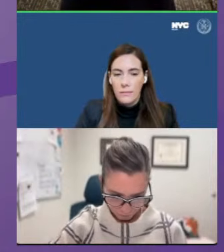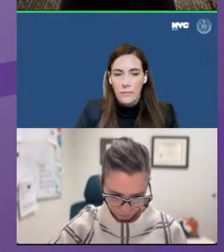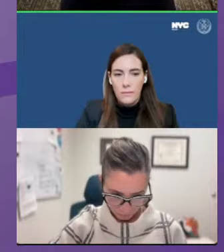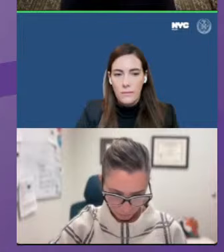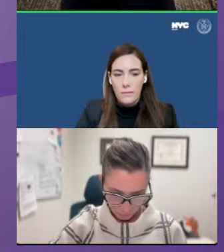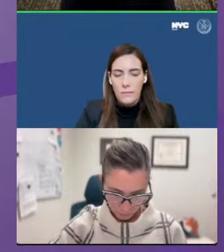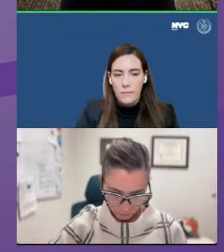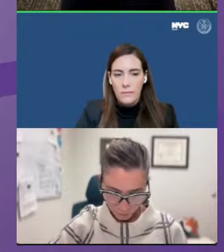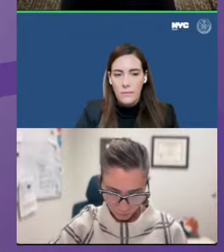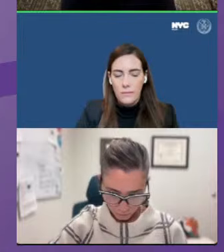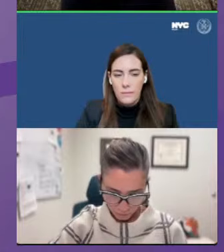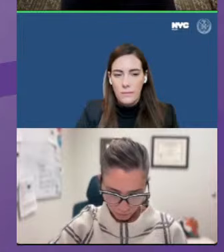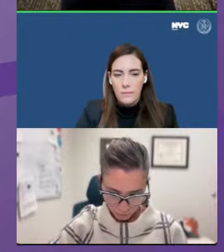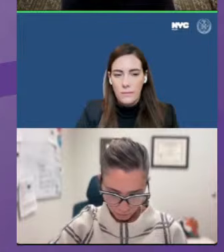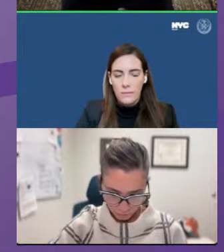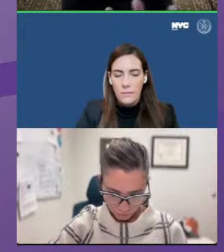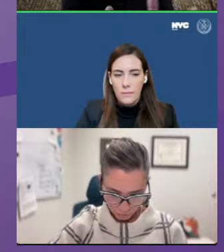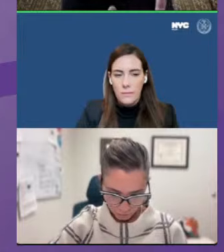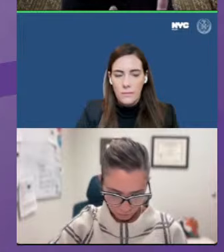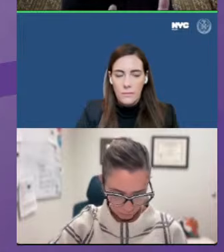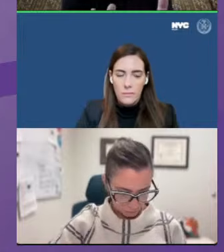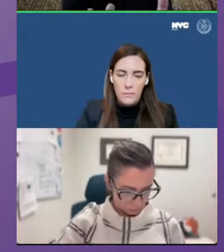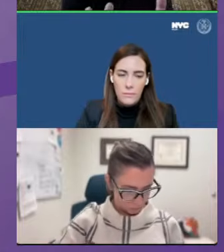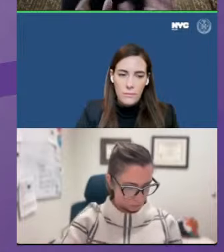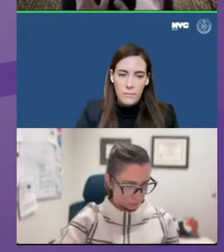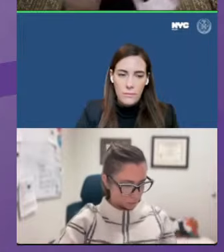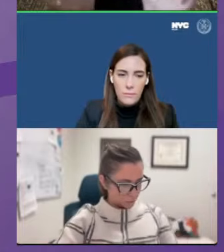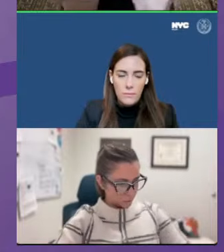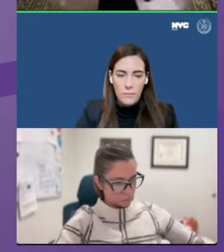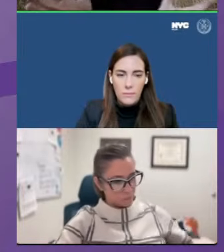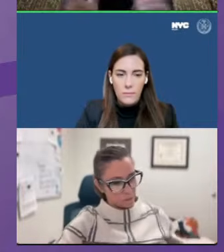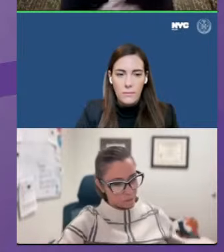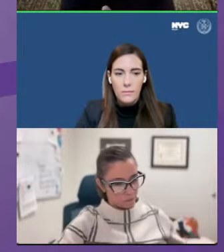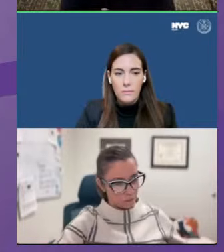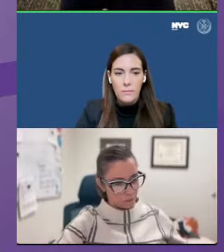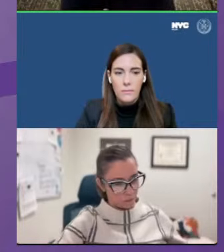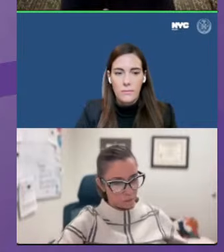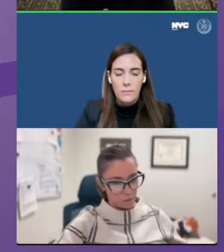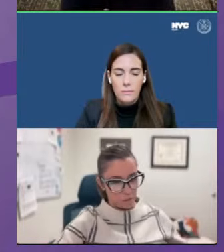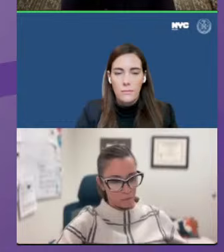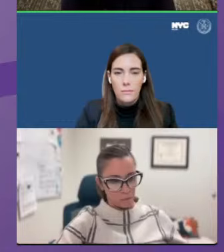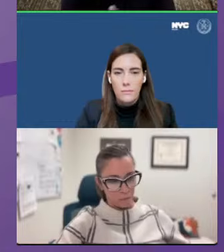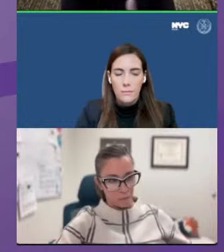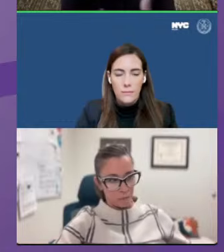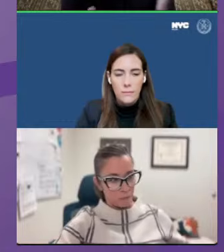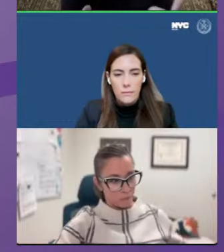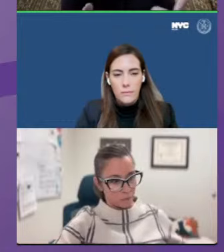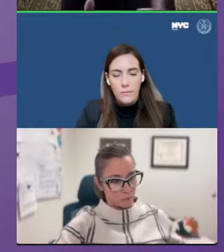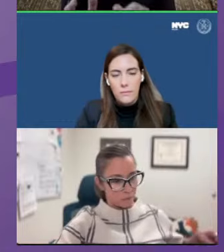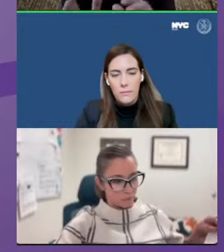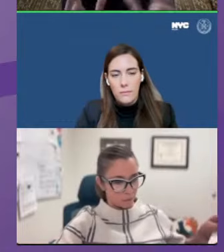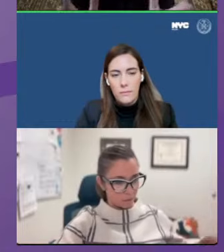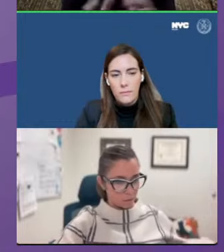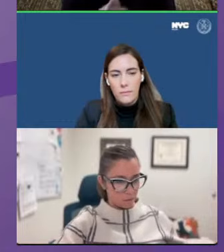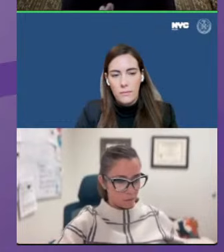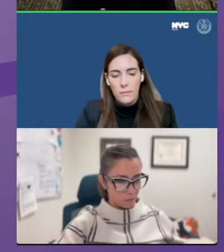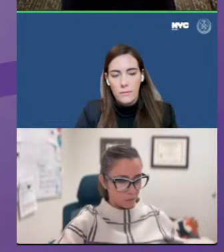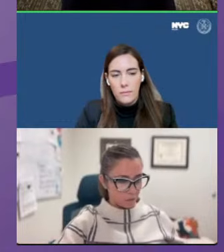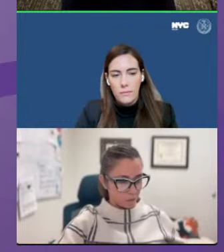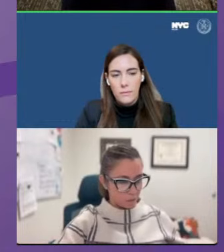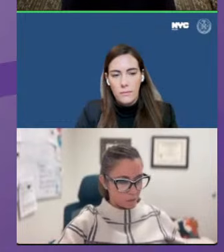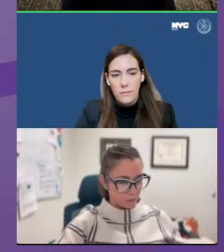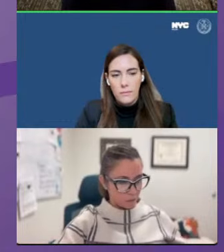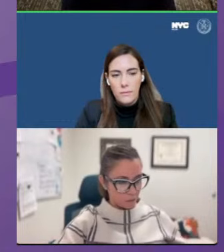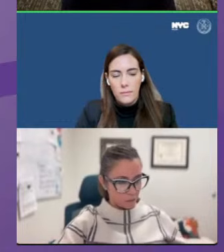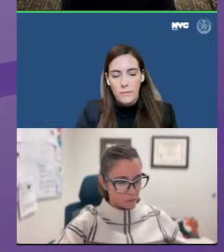does rapamycin fit into this picture? Well, if you were to just Google rapamycin right now, you would actually see